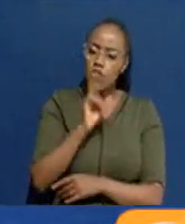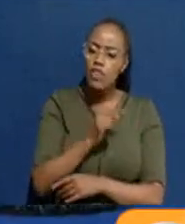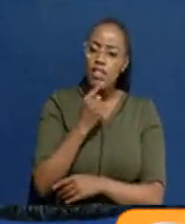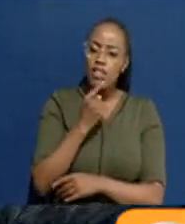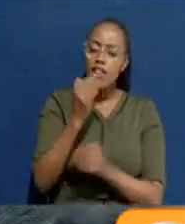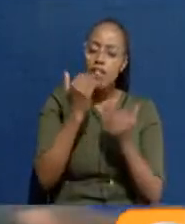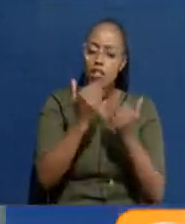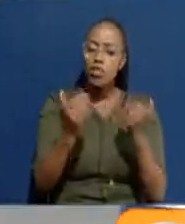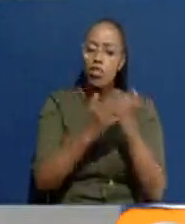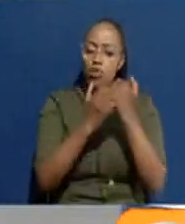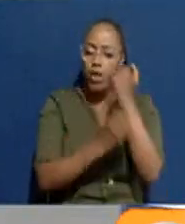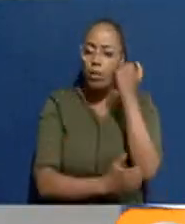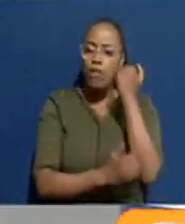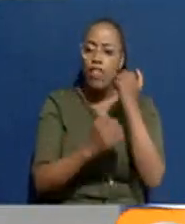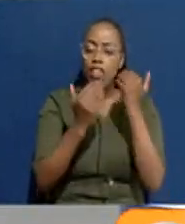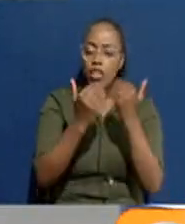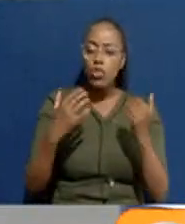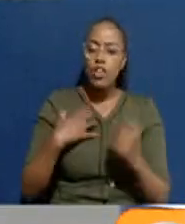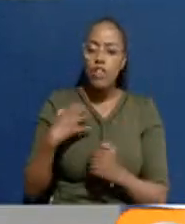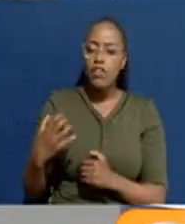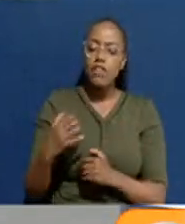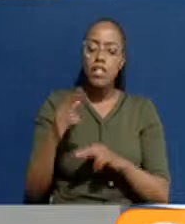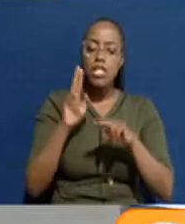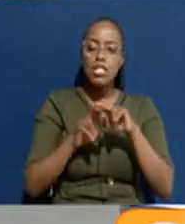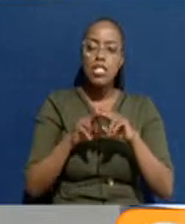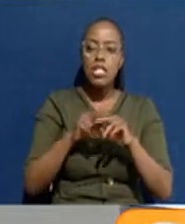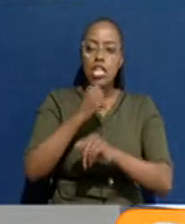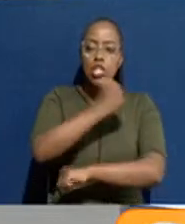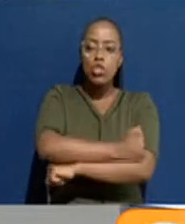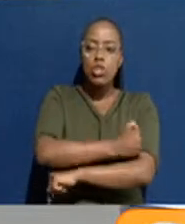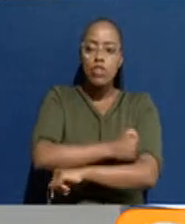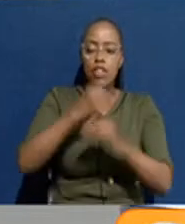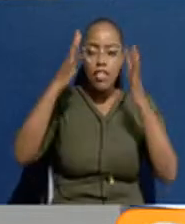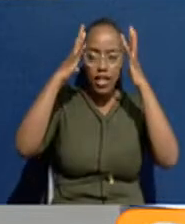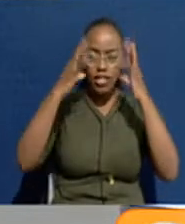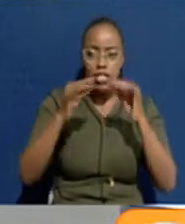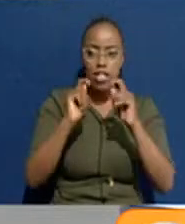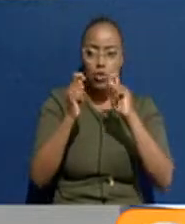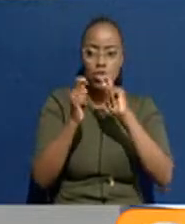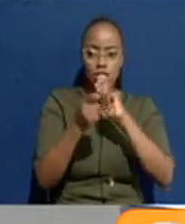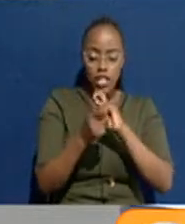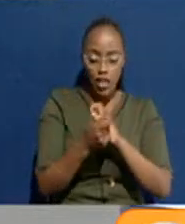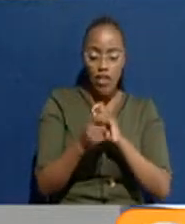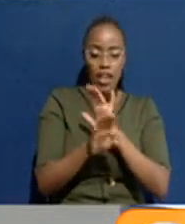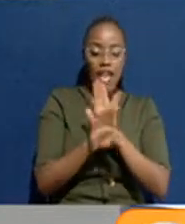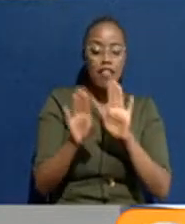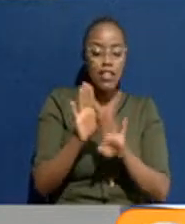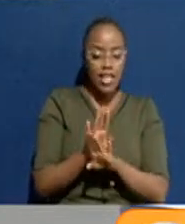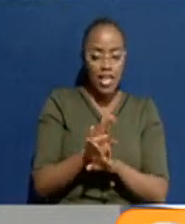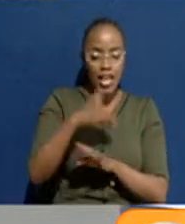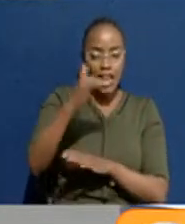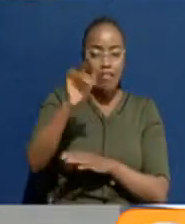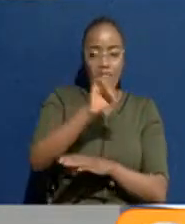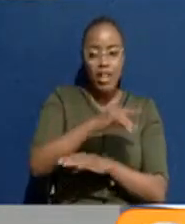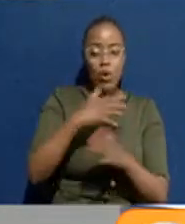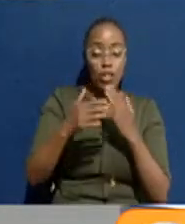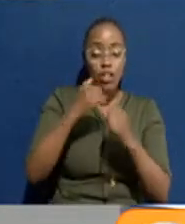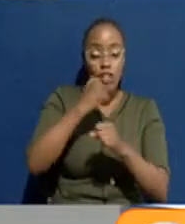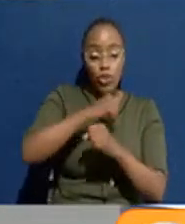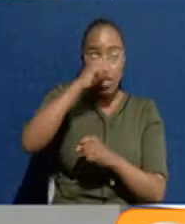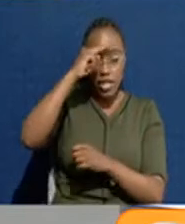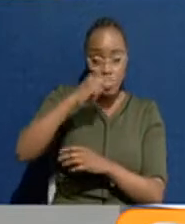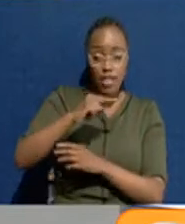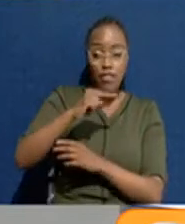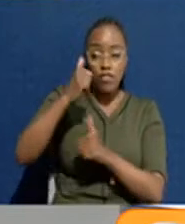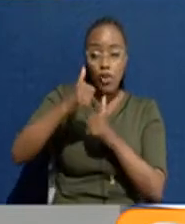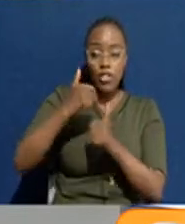of the poor. And the children of the rich are sitting in schools and deciding to change the fees every day. So what you are doing with the policy is that at the end of